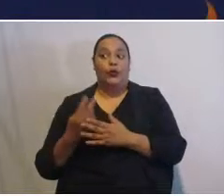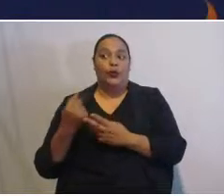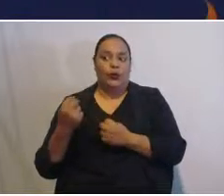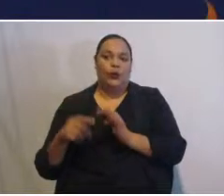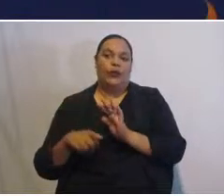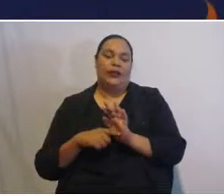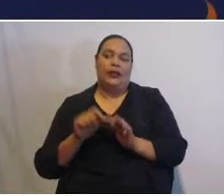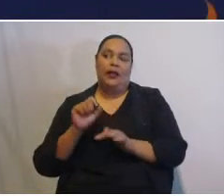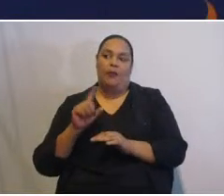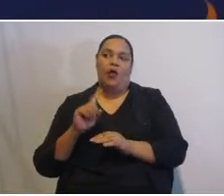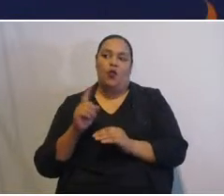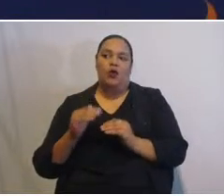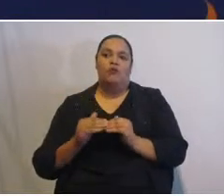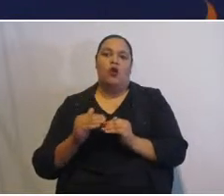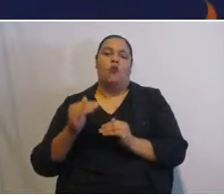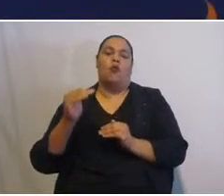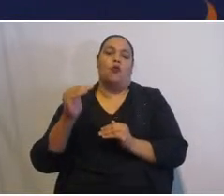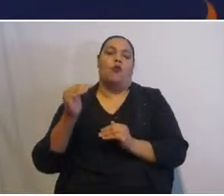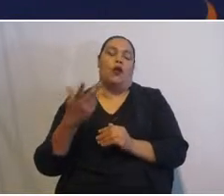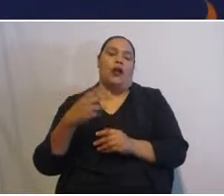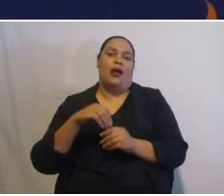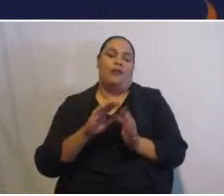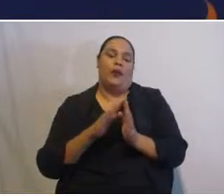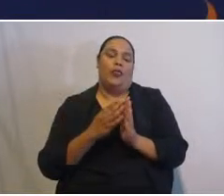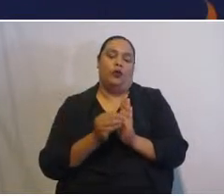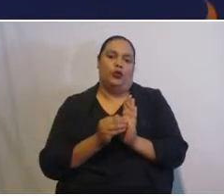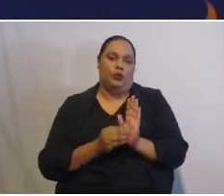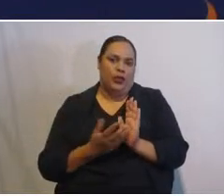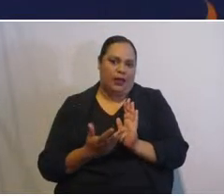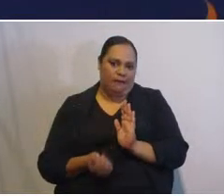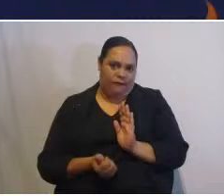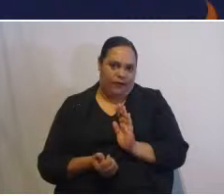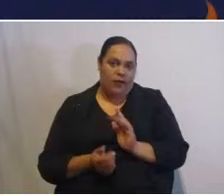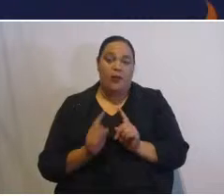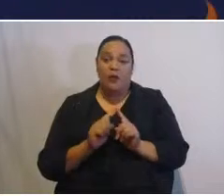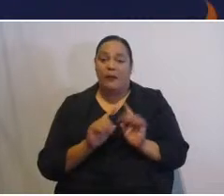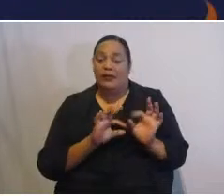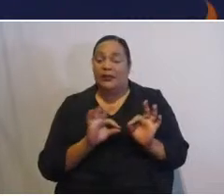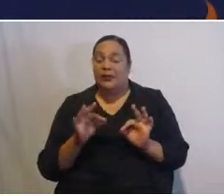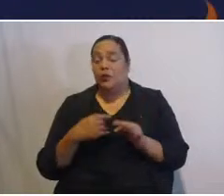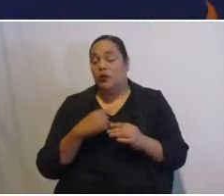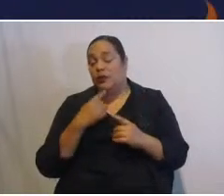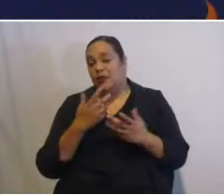is what is getting more and more left in the books now. But with that said,